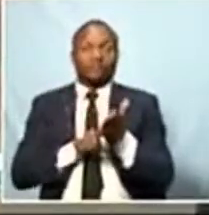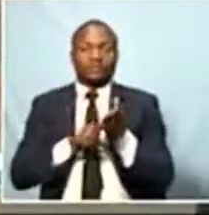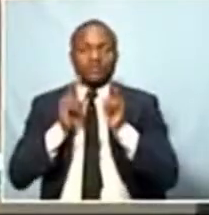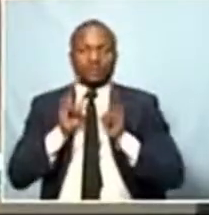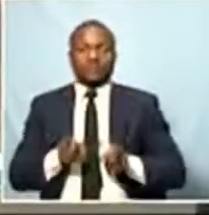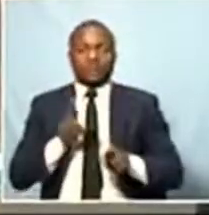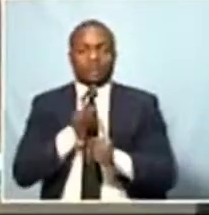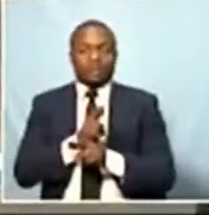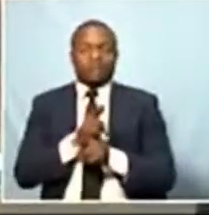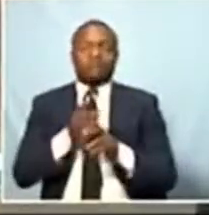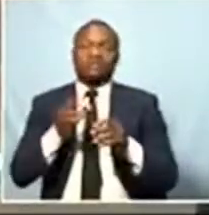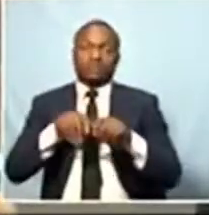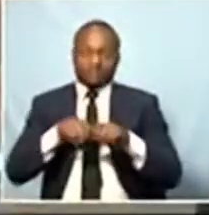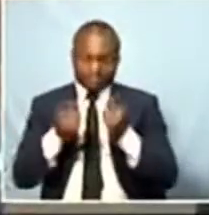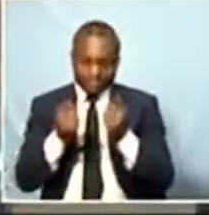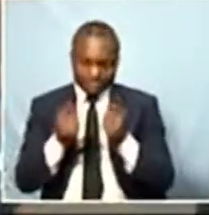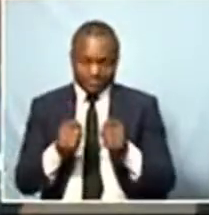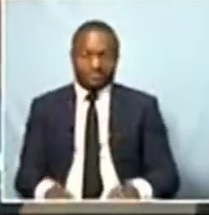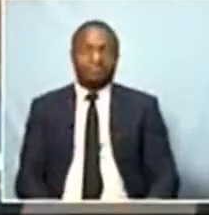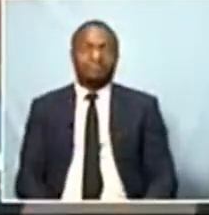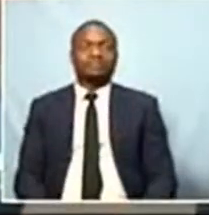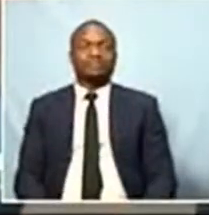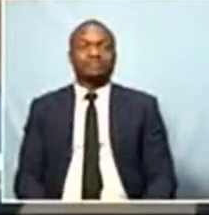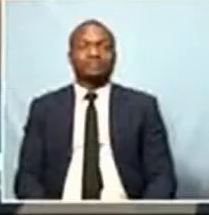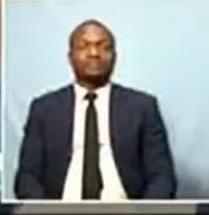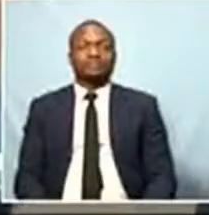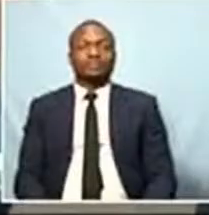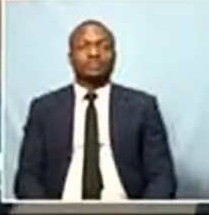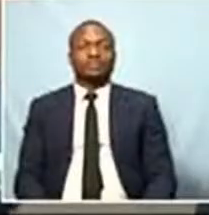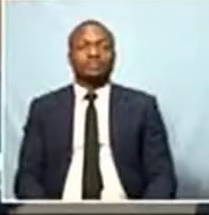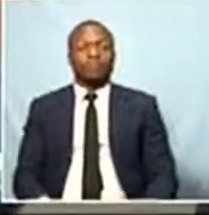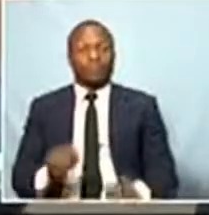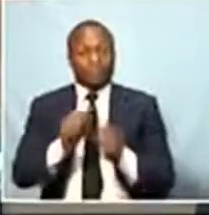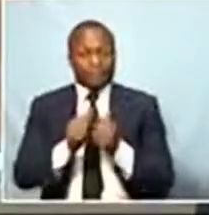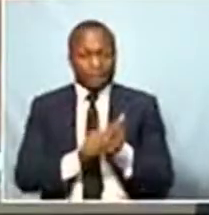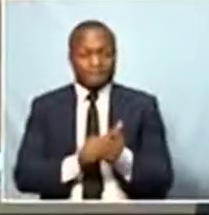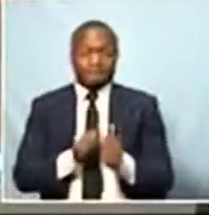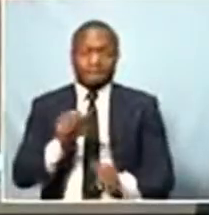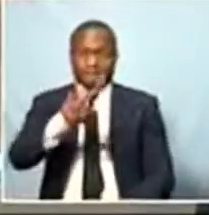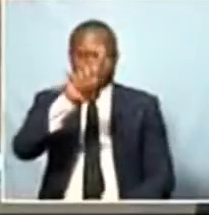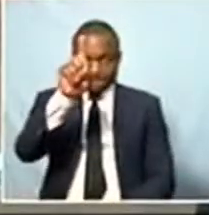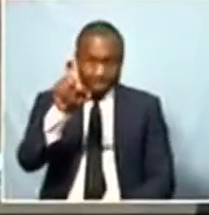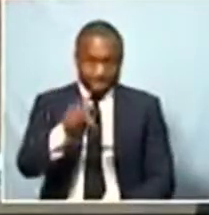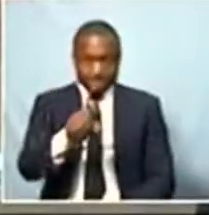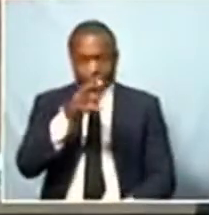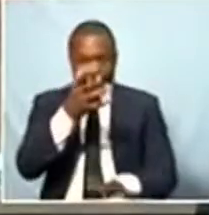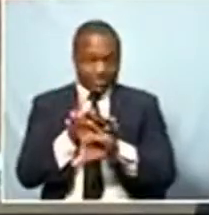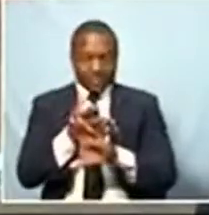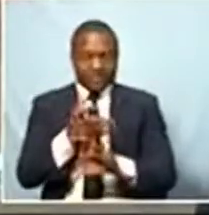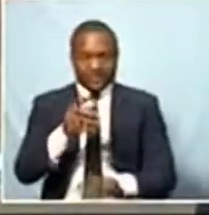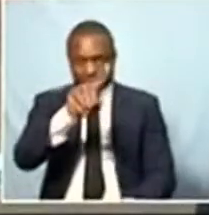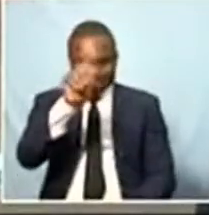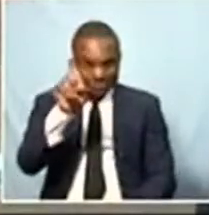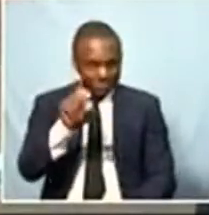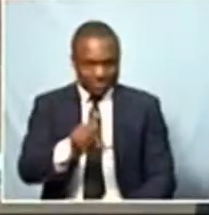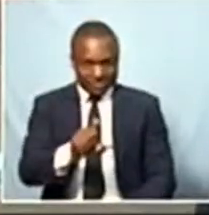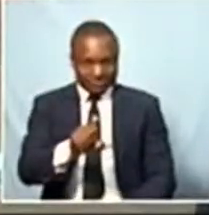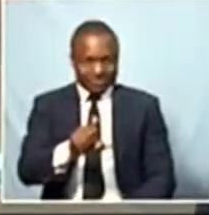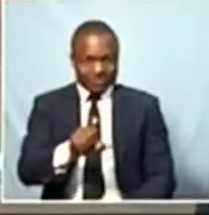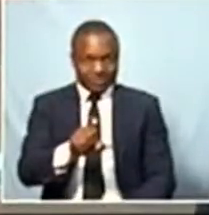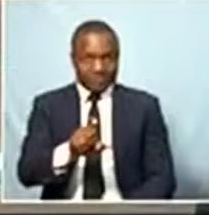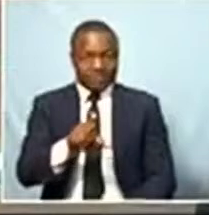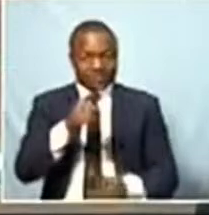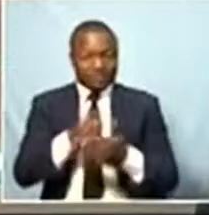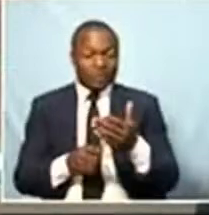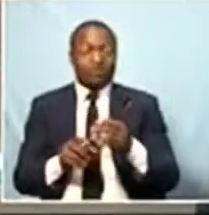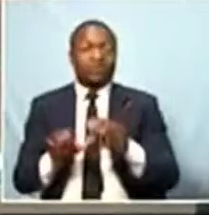abuse. Thank you. And in relation to the question, the tough question by Honorable Mapani, what will we do if we